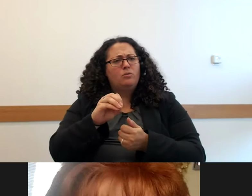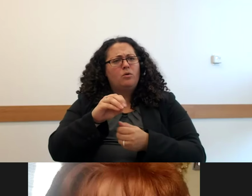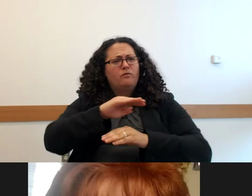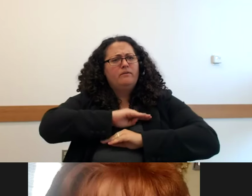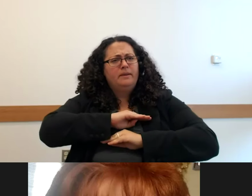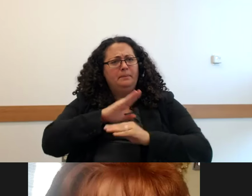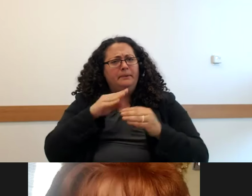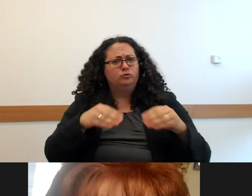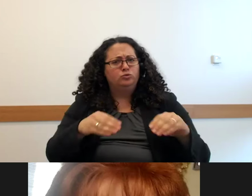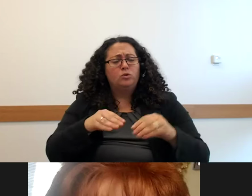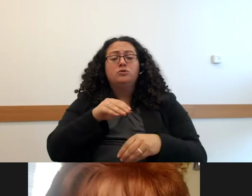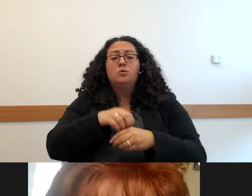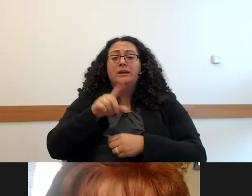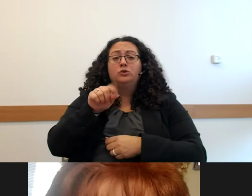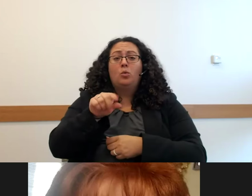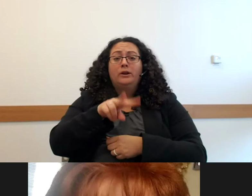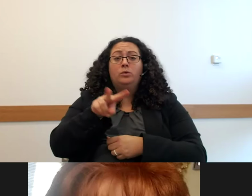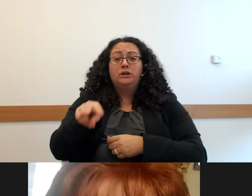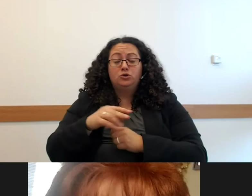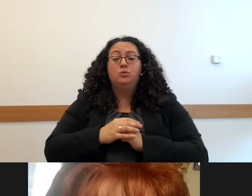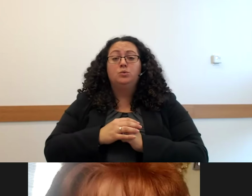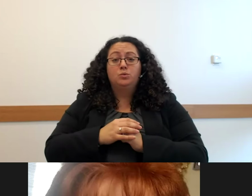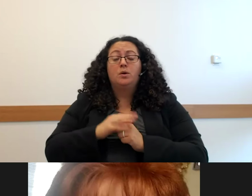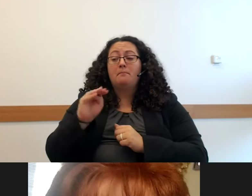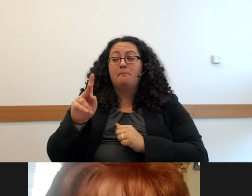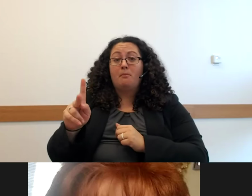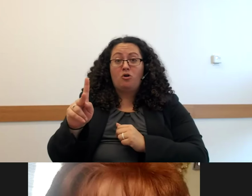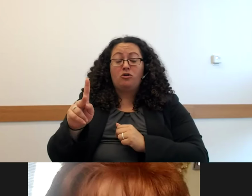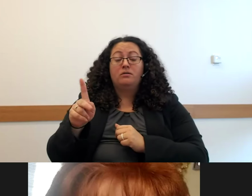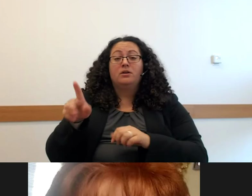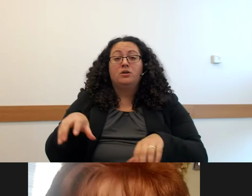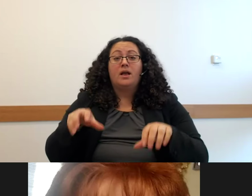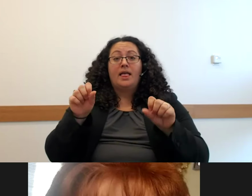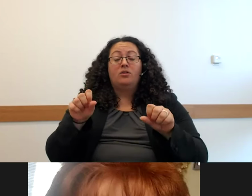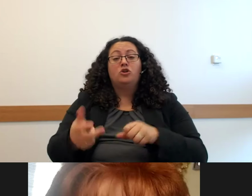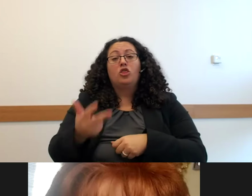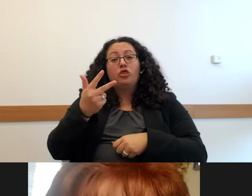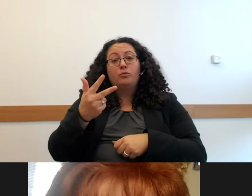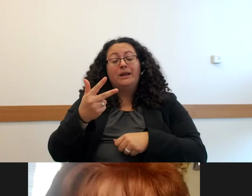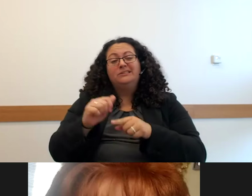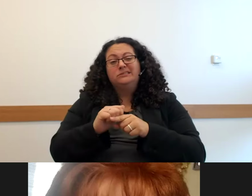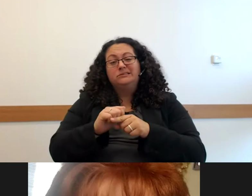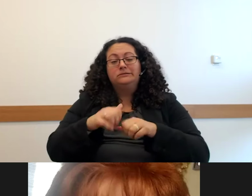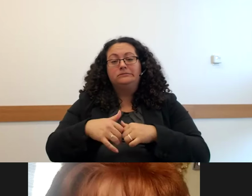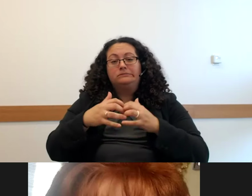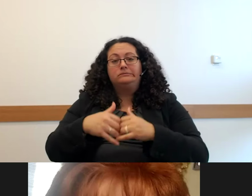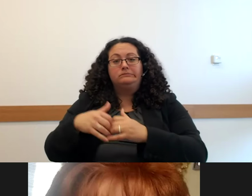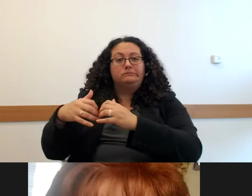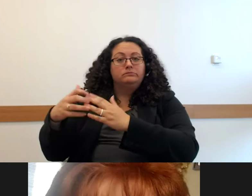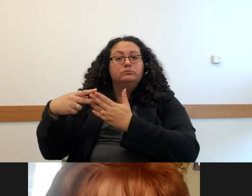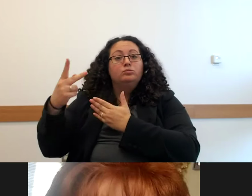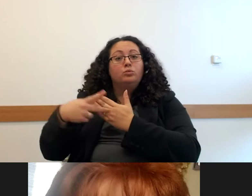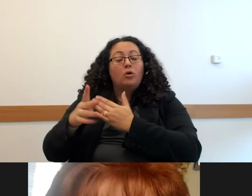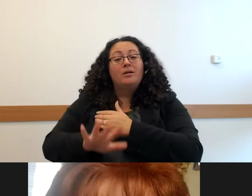So in 2022, Mark ran three pilot programs in three different locations